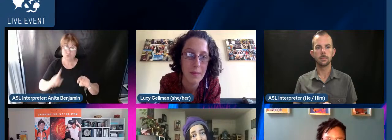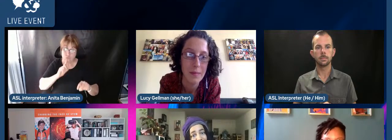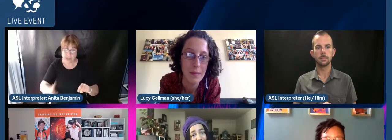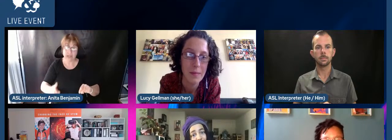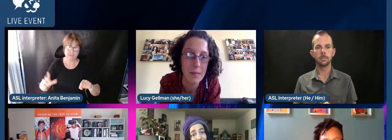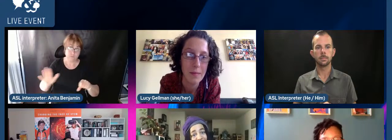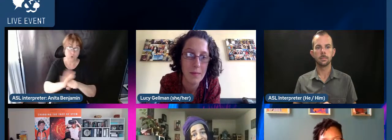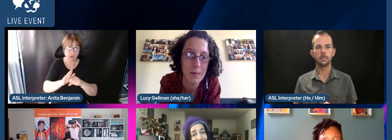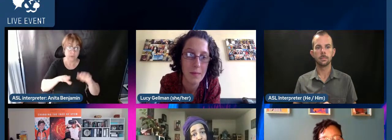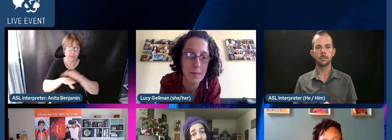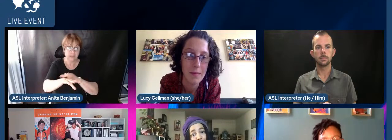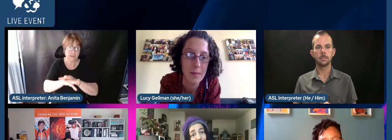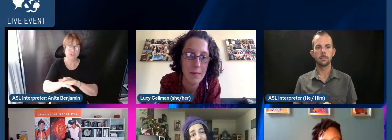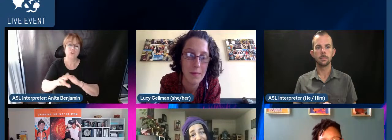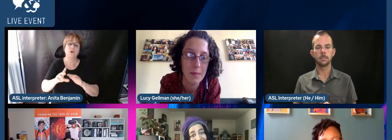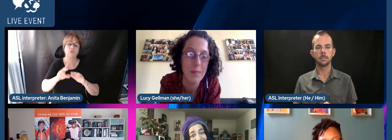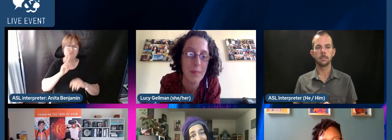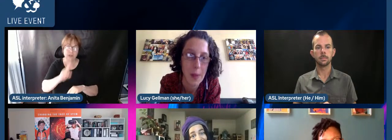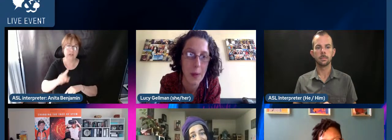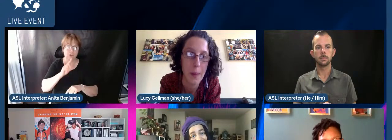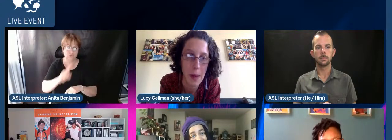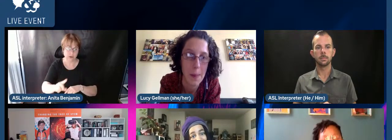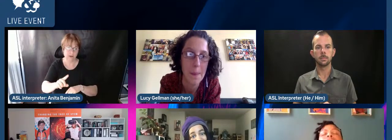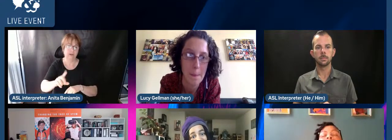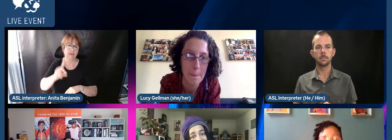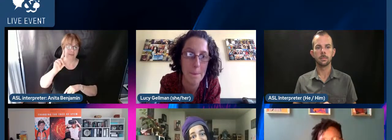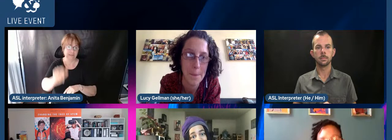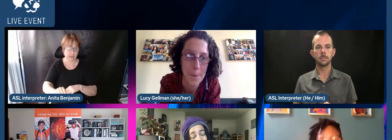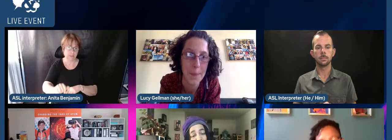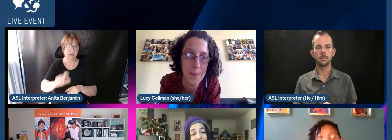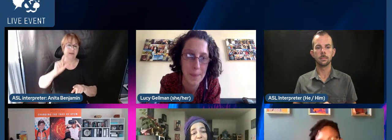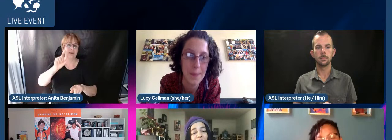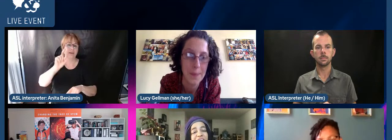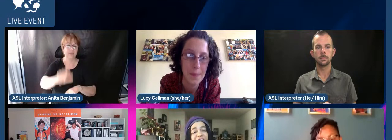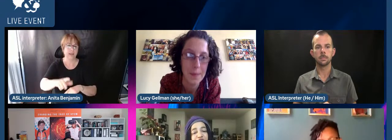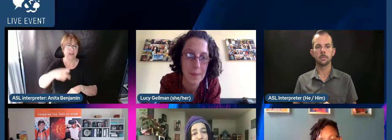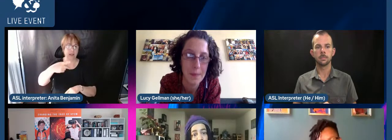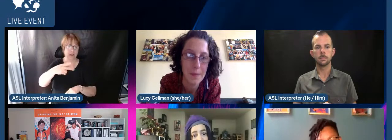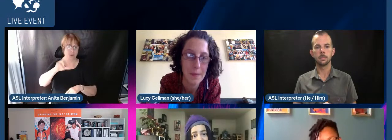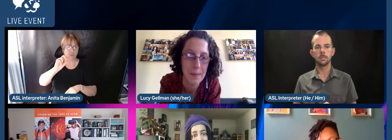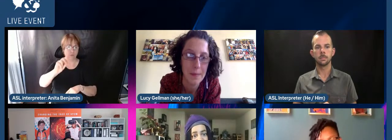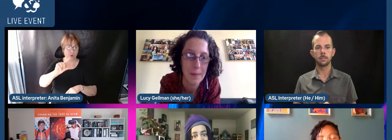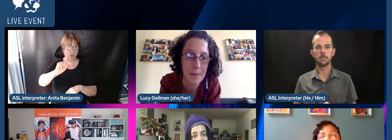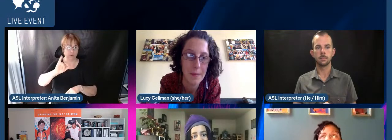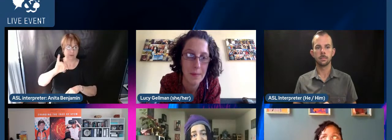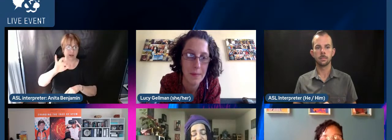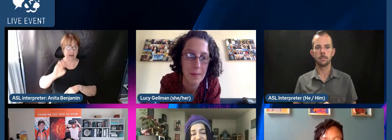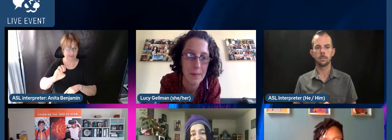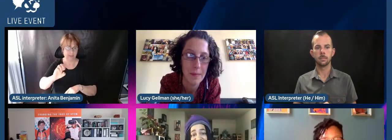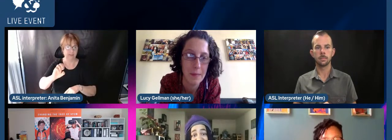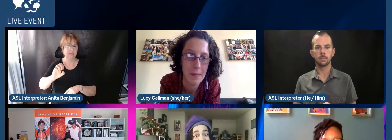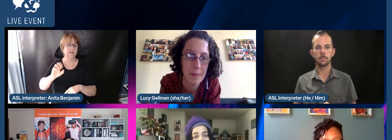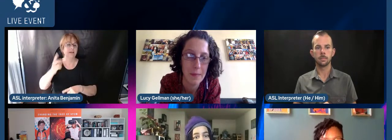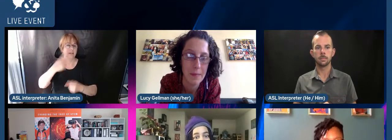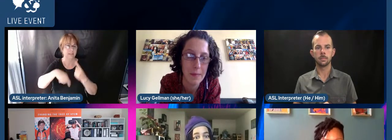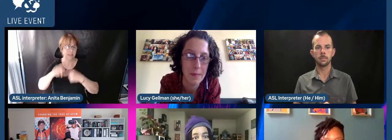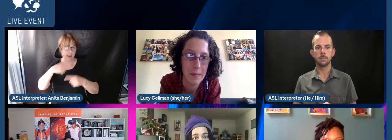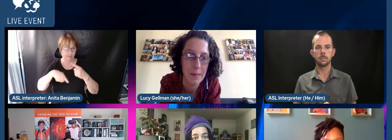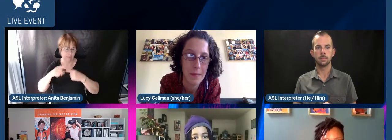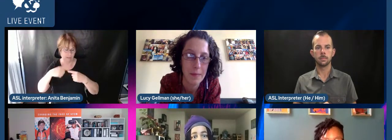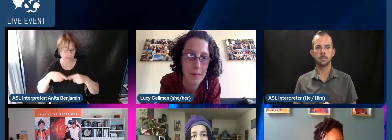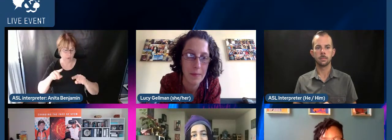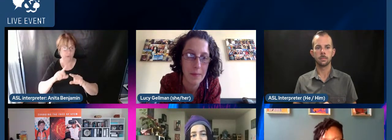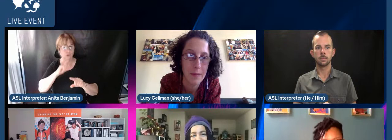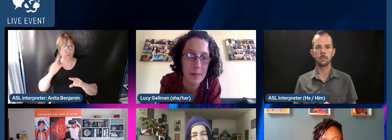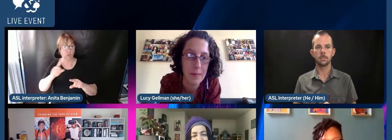they're so disabled, they need pro-tactile sign language, and we can't afford it. It would take the entirety of the